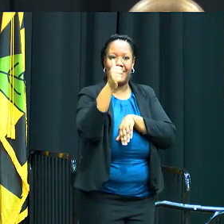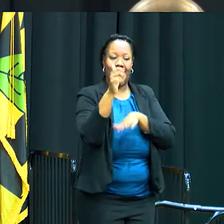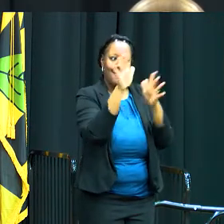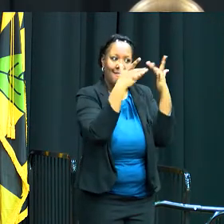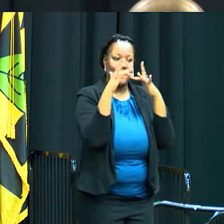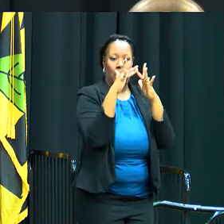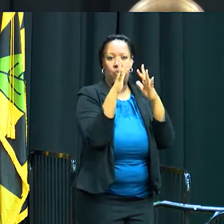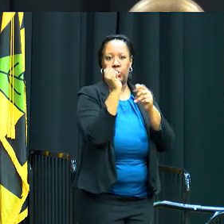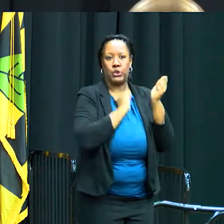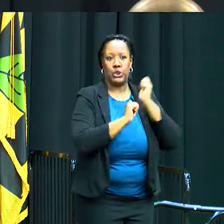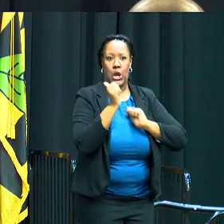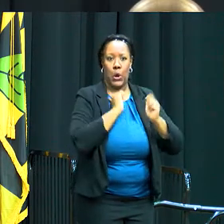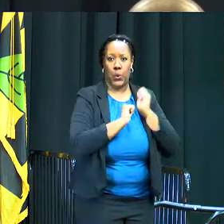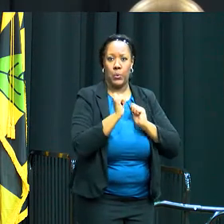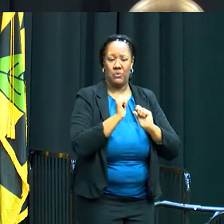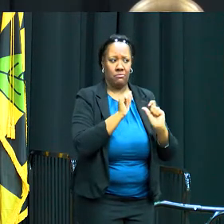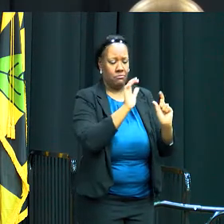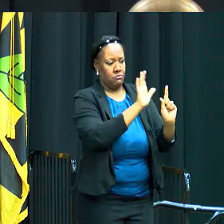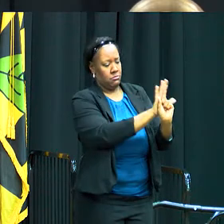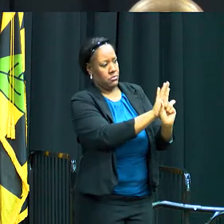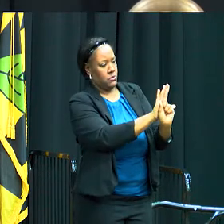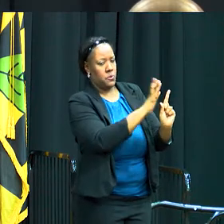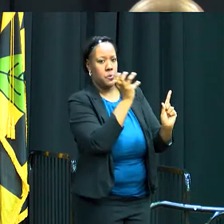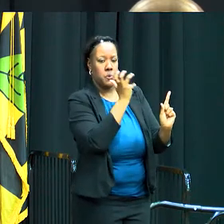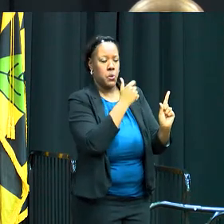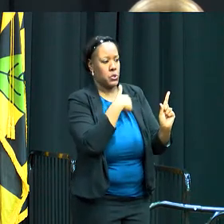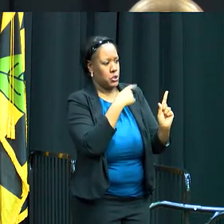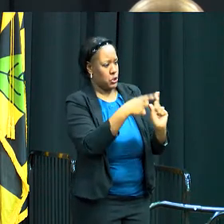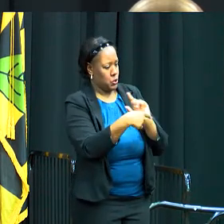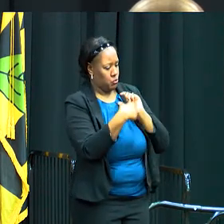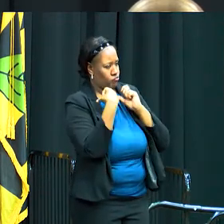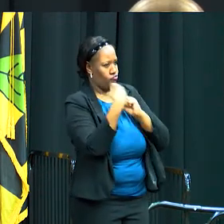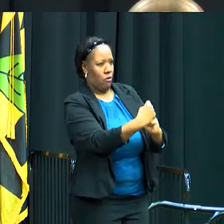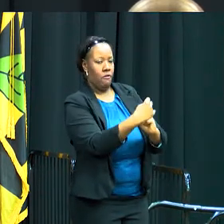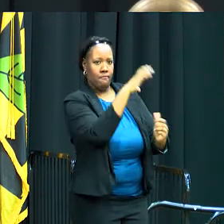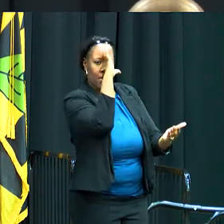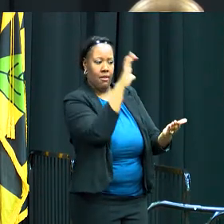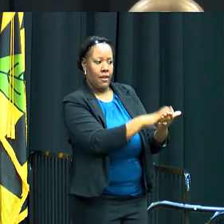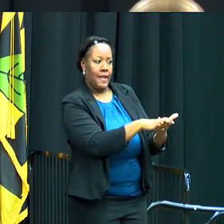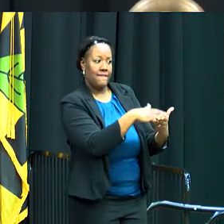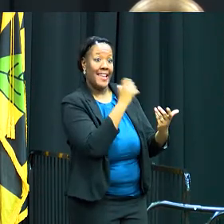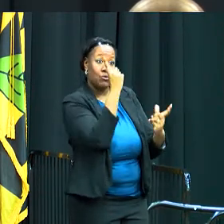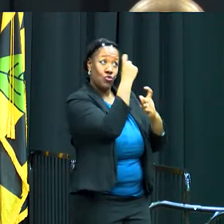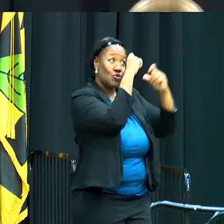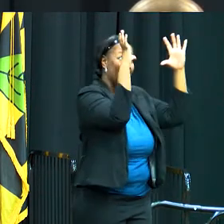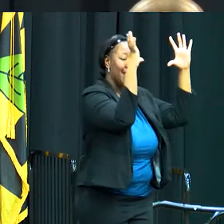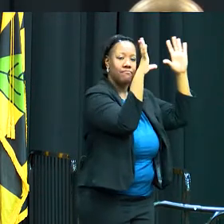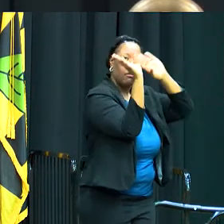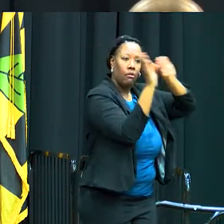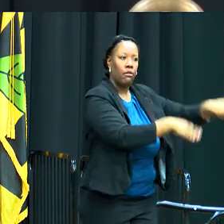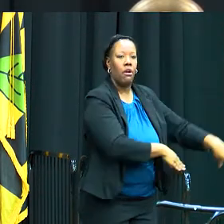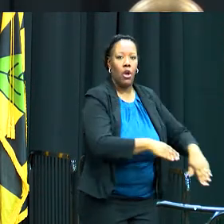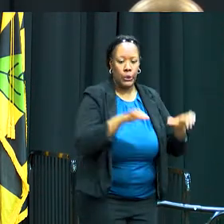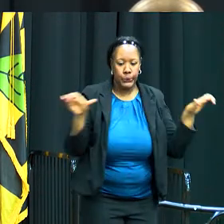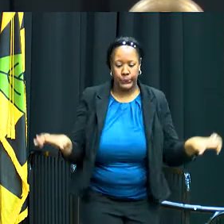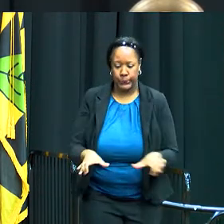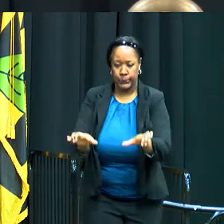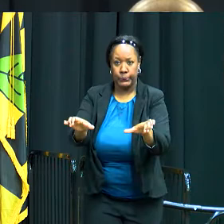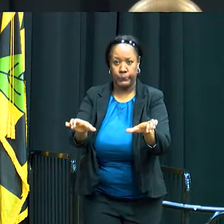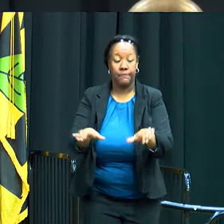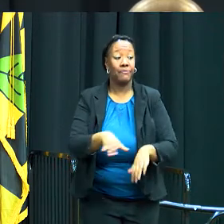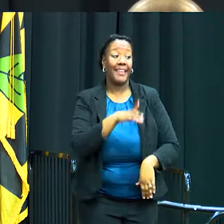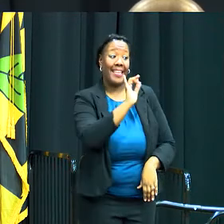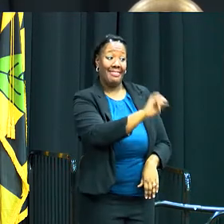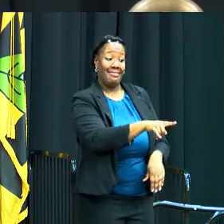seems clear that she is a strong believer in doing something. I myself interpret her statement